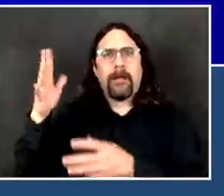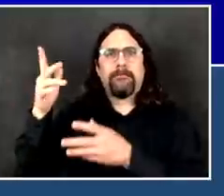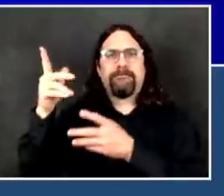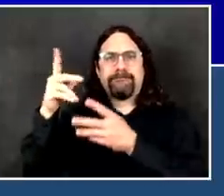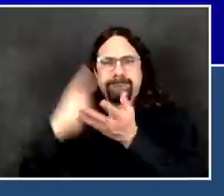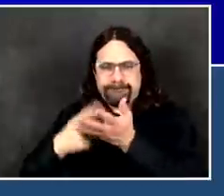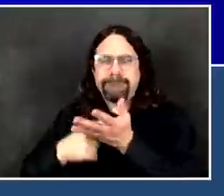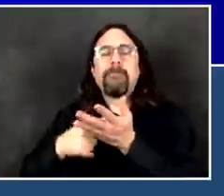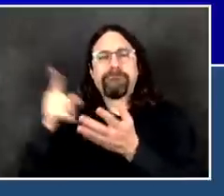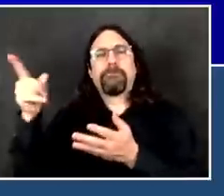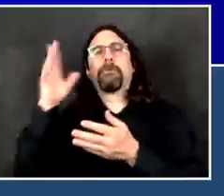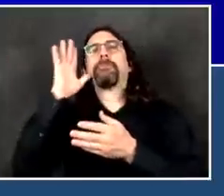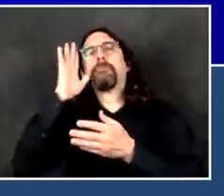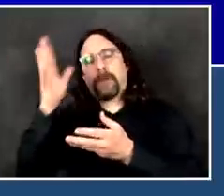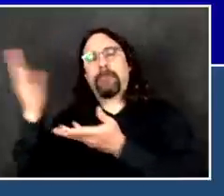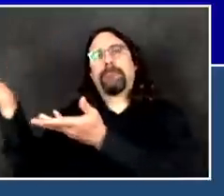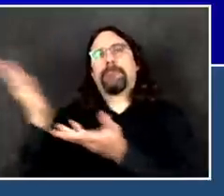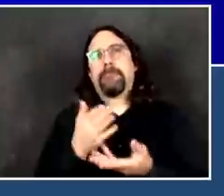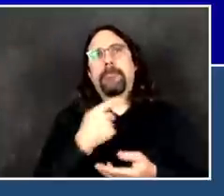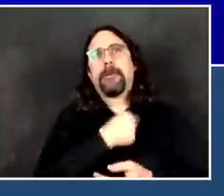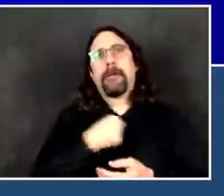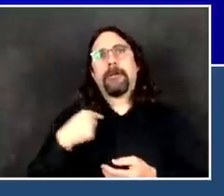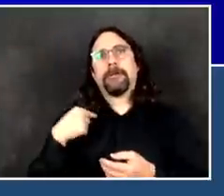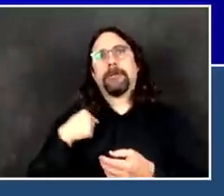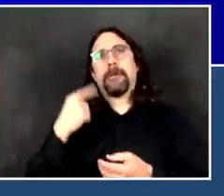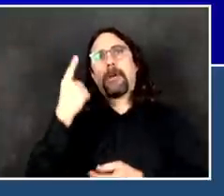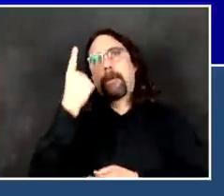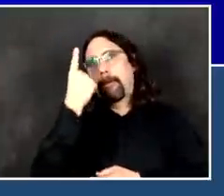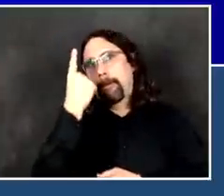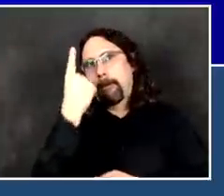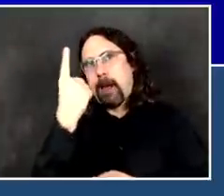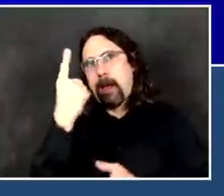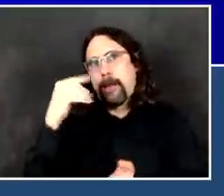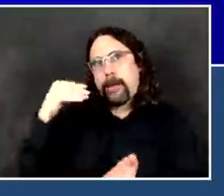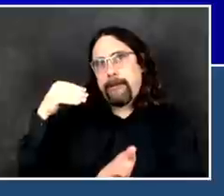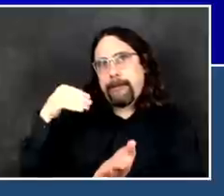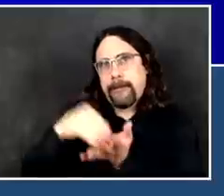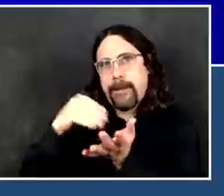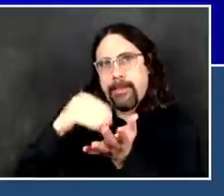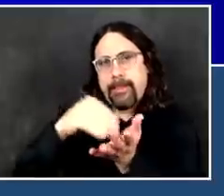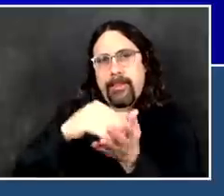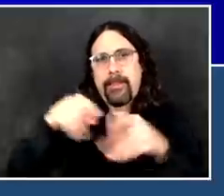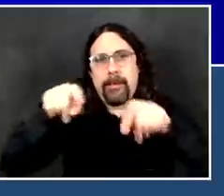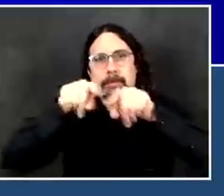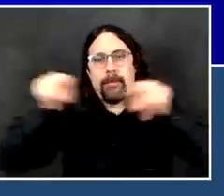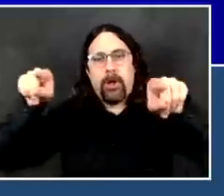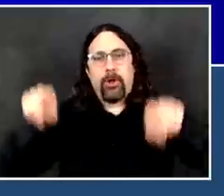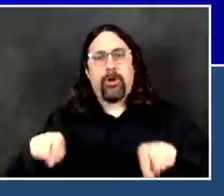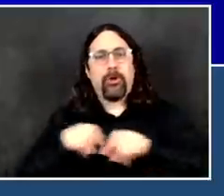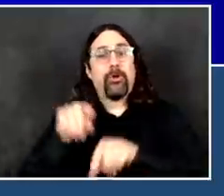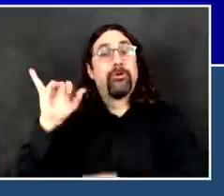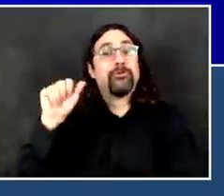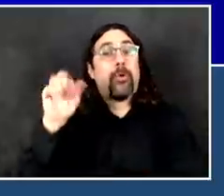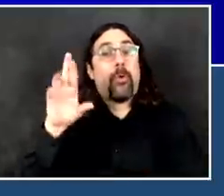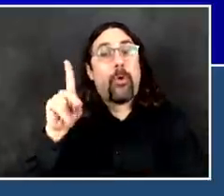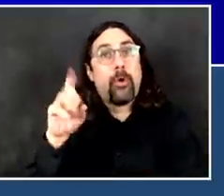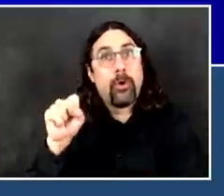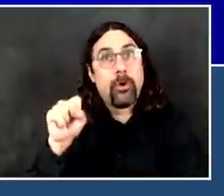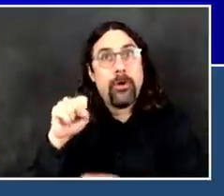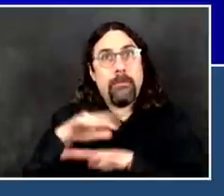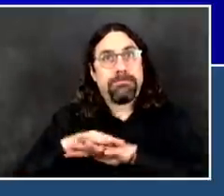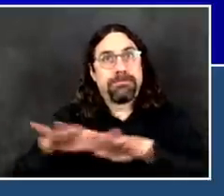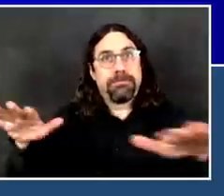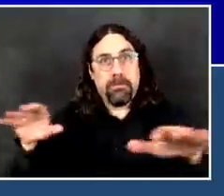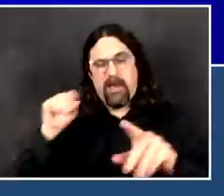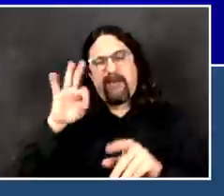not searching for something in another country that may or may not let us have it. This is American-made fabric, waterproof fabric, that we can turn into surgical gowns.